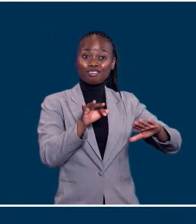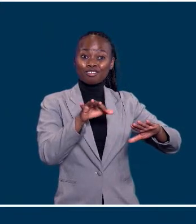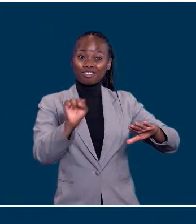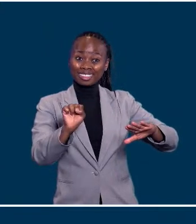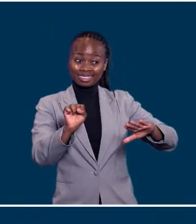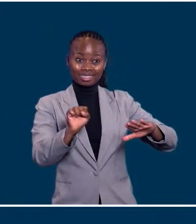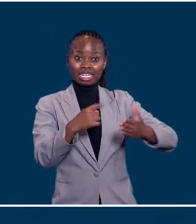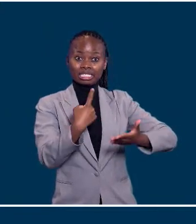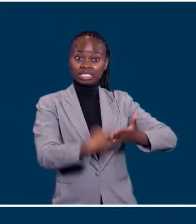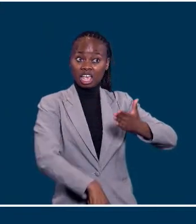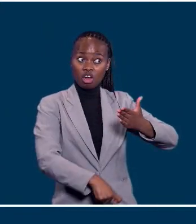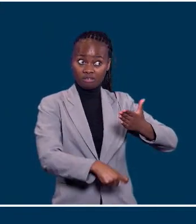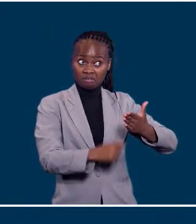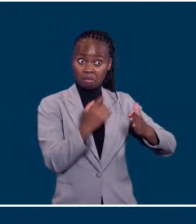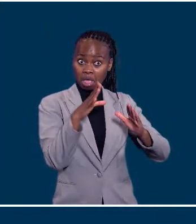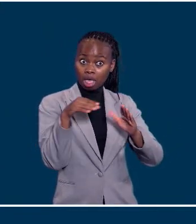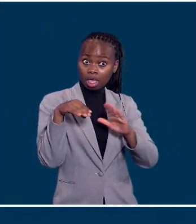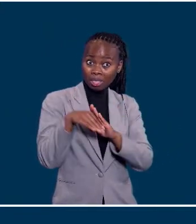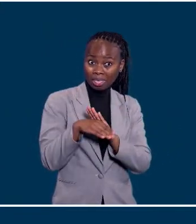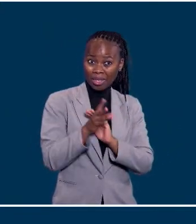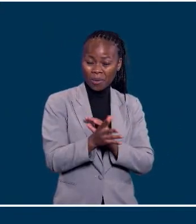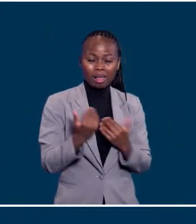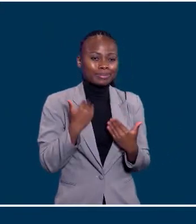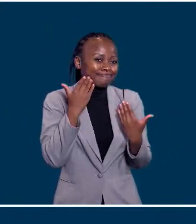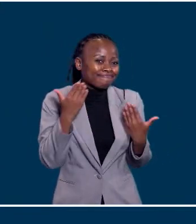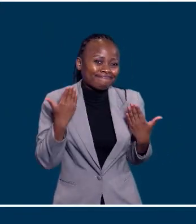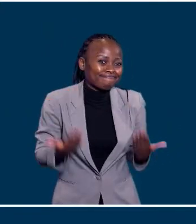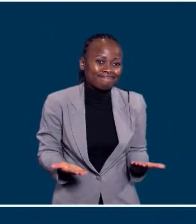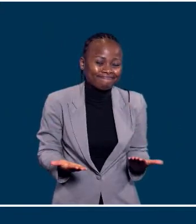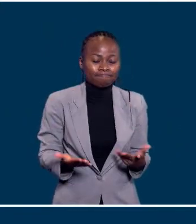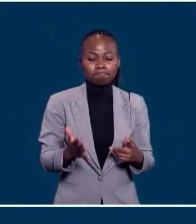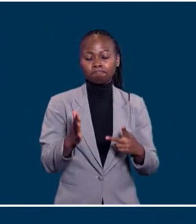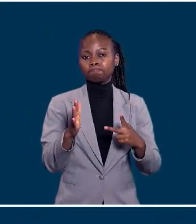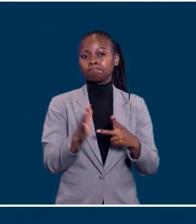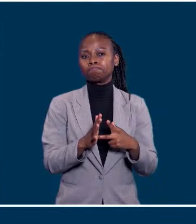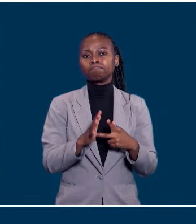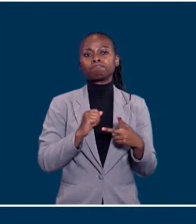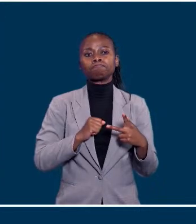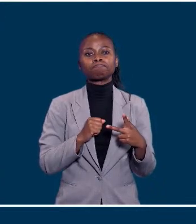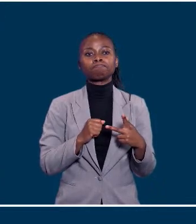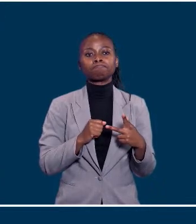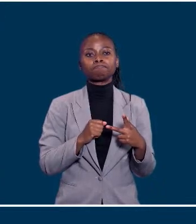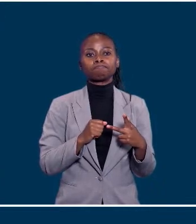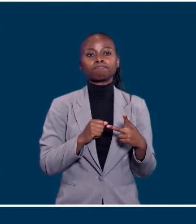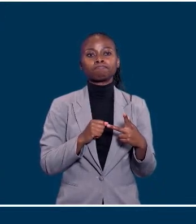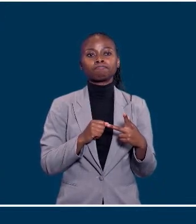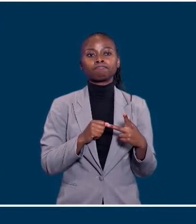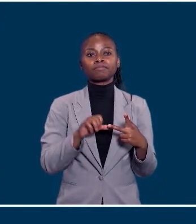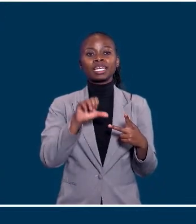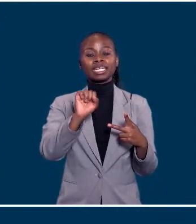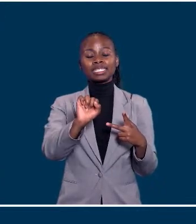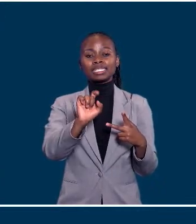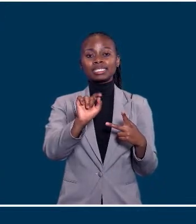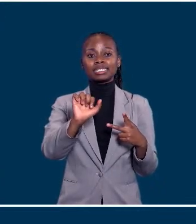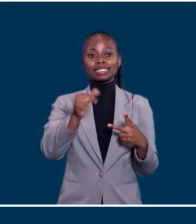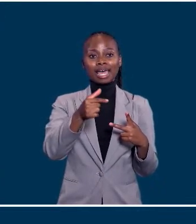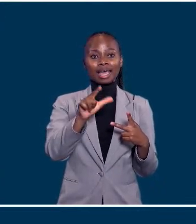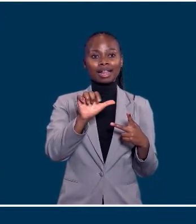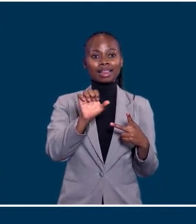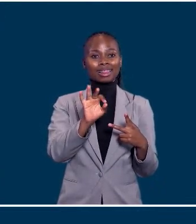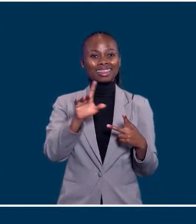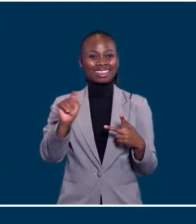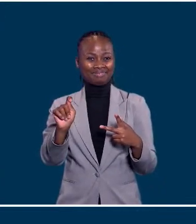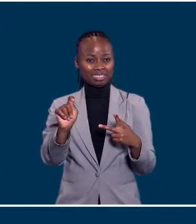hold our breath. Stagflation risk is rising, and that raises a question about how credible is your